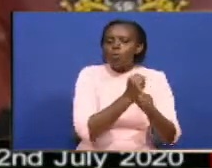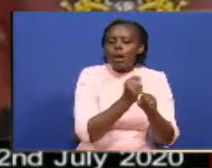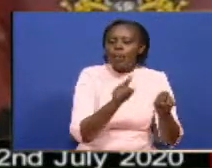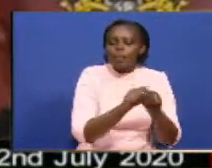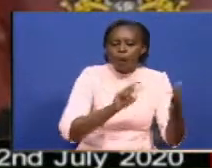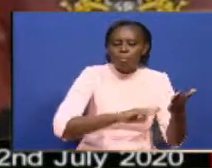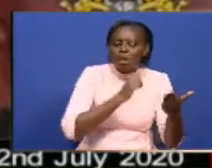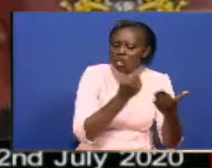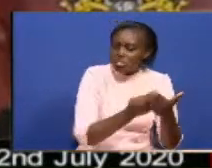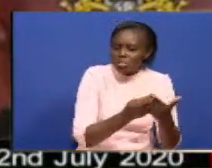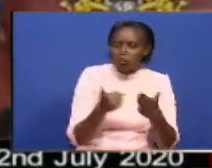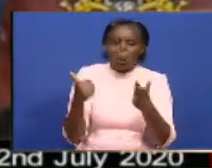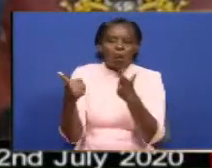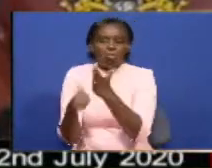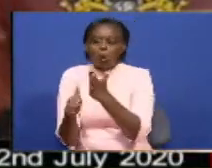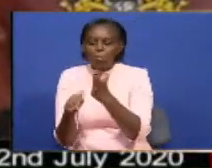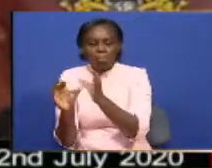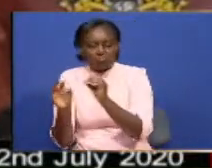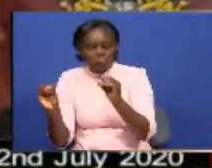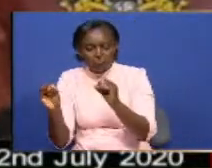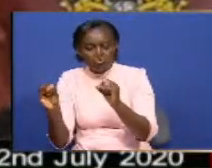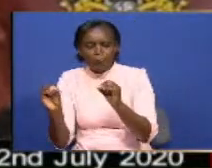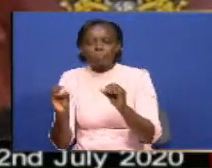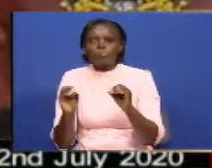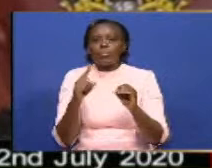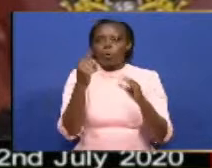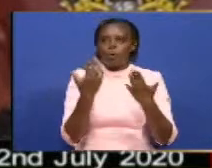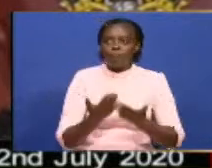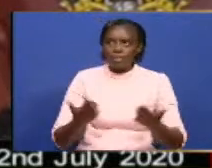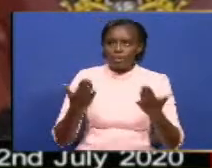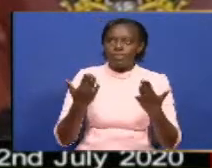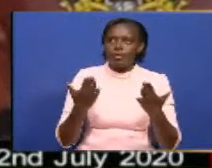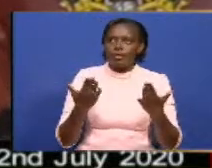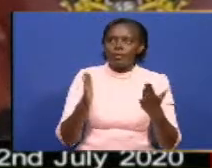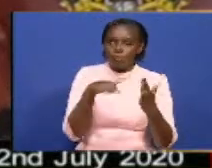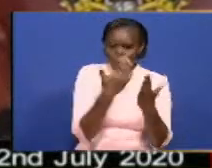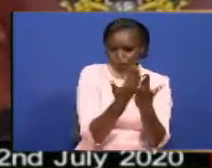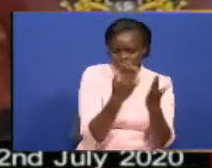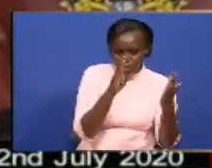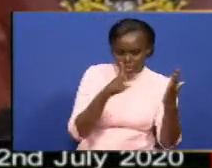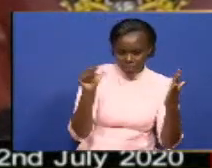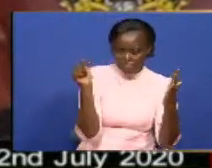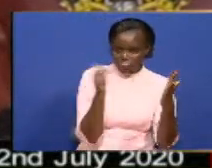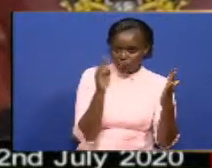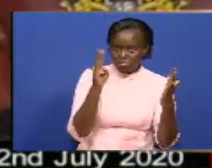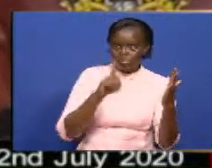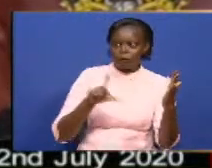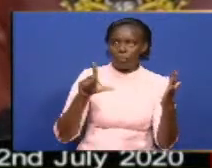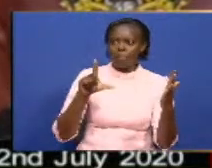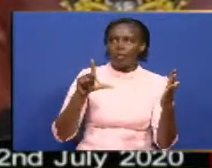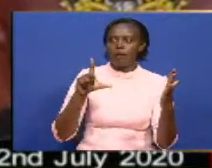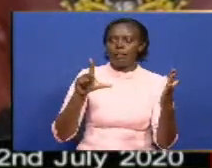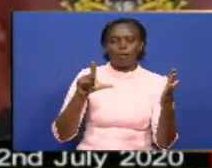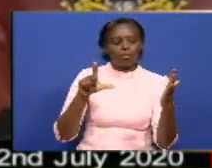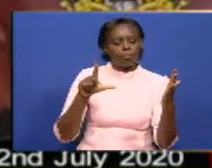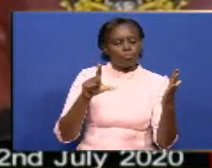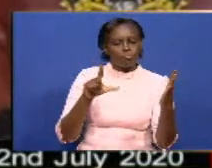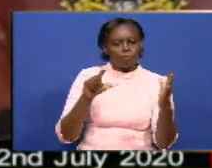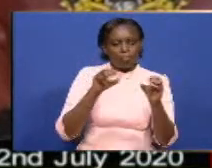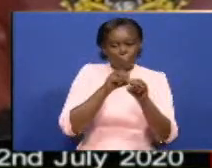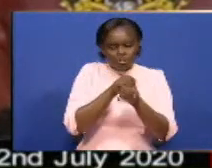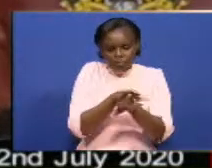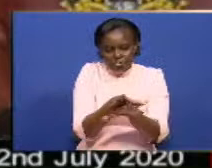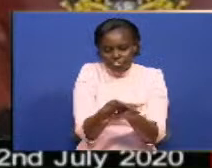this country, Madam Speaker. And one of the things that's being proposed by this bill is on the integration